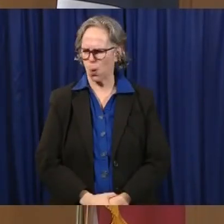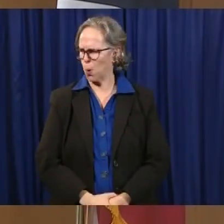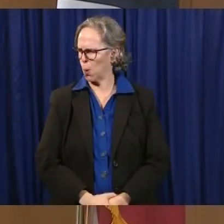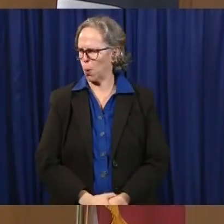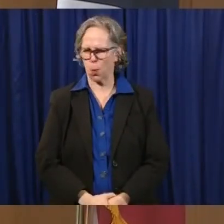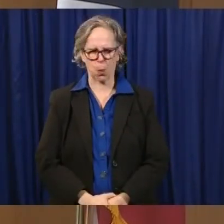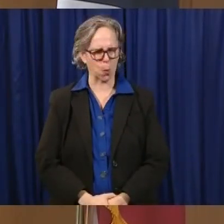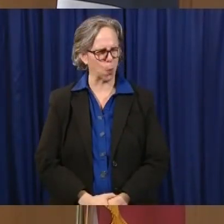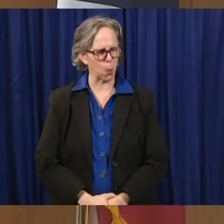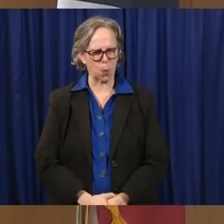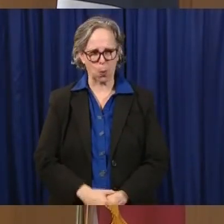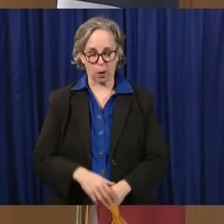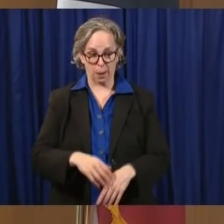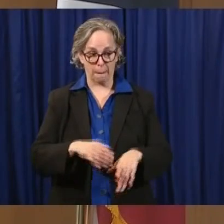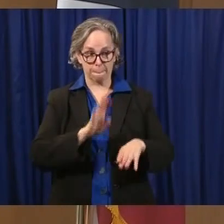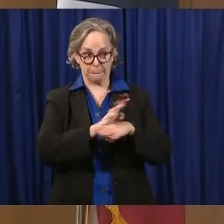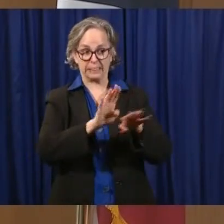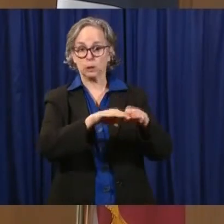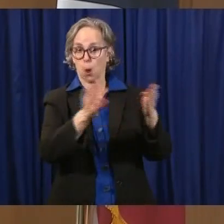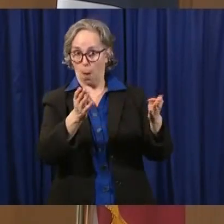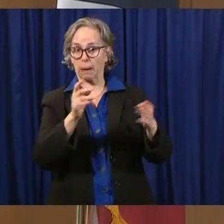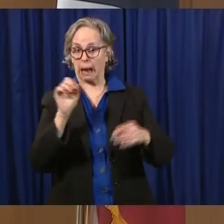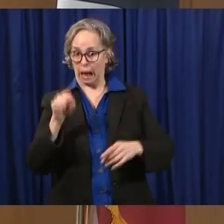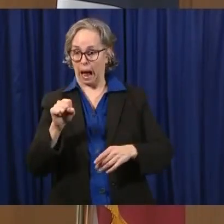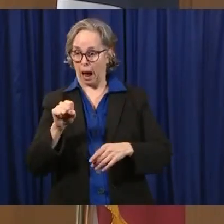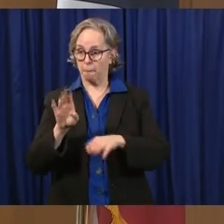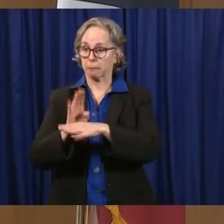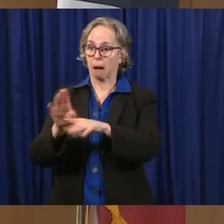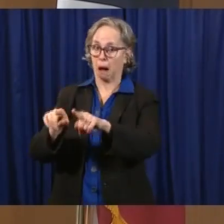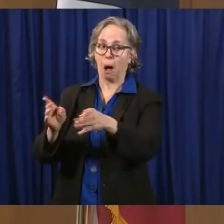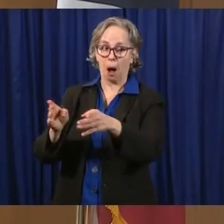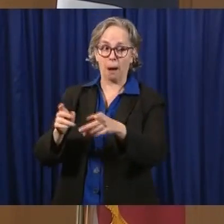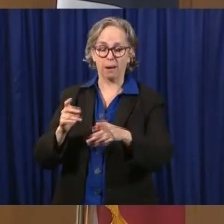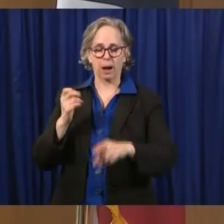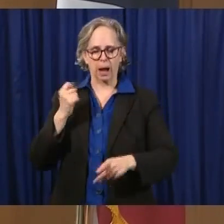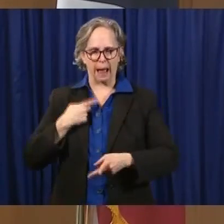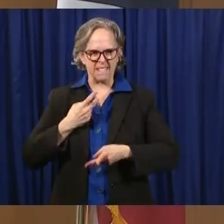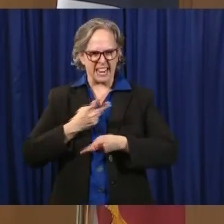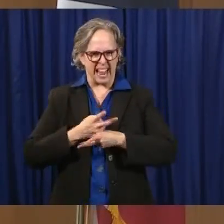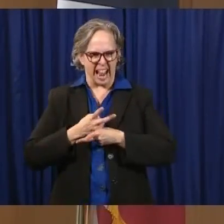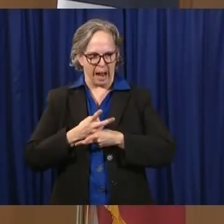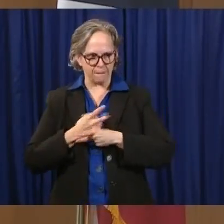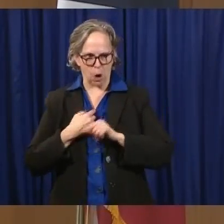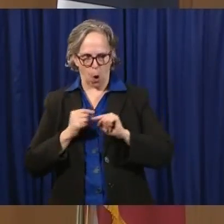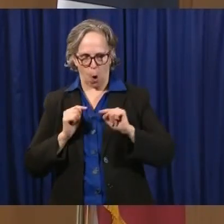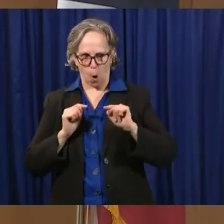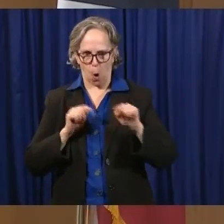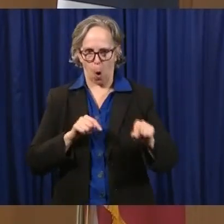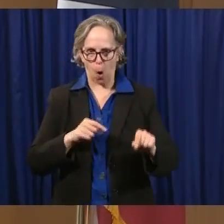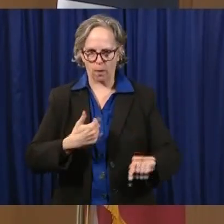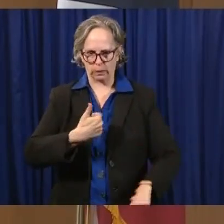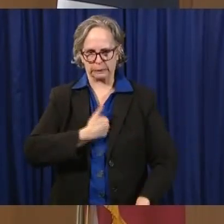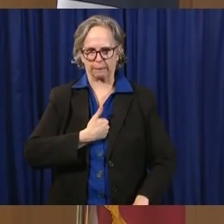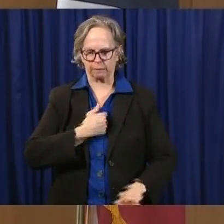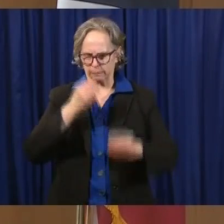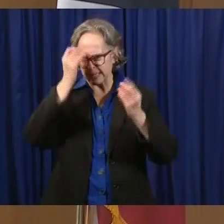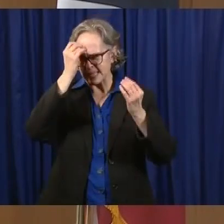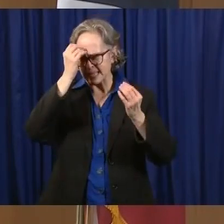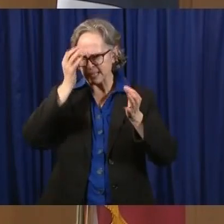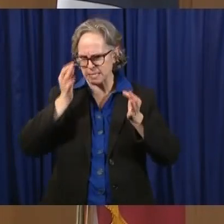know, people are still going to be exceedingly careful. Thank you.